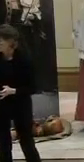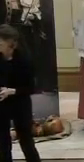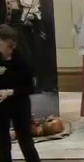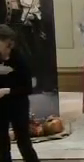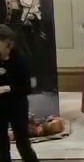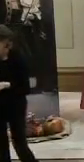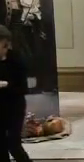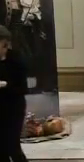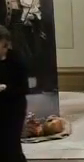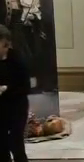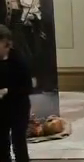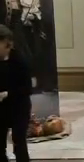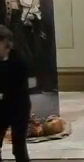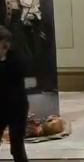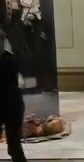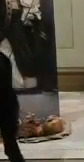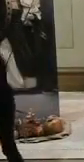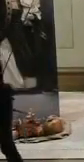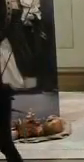moment.